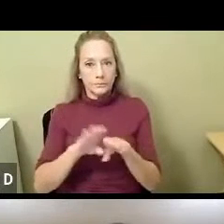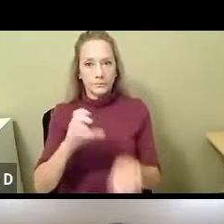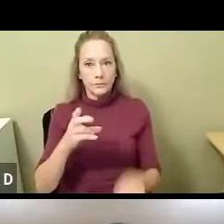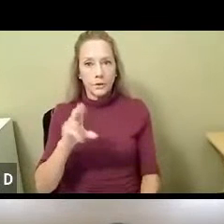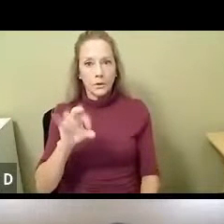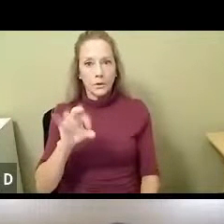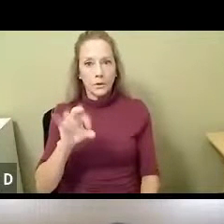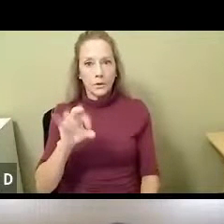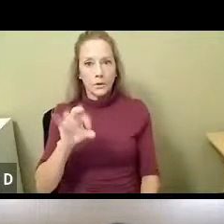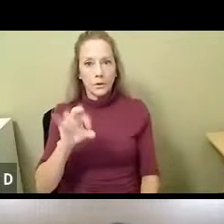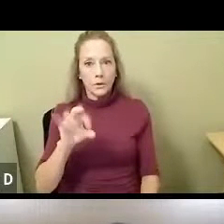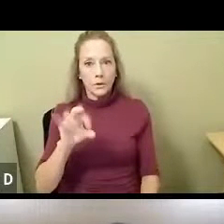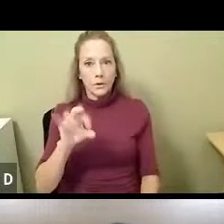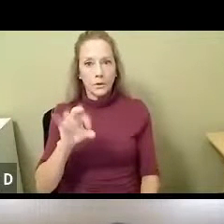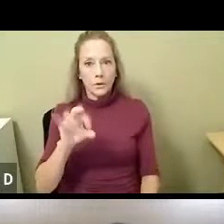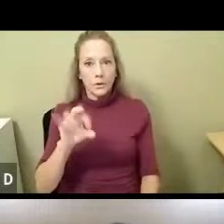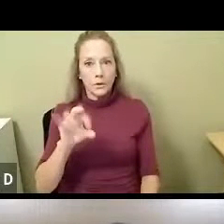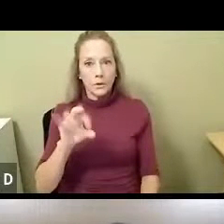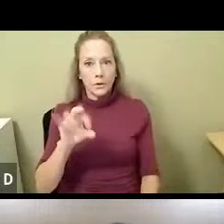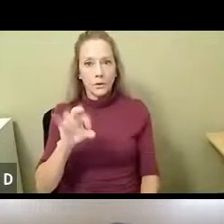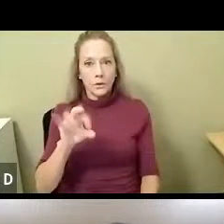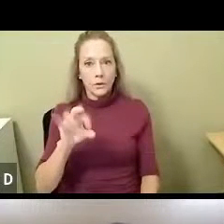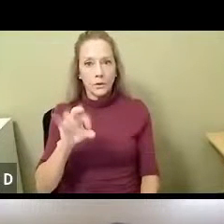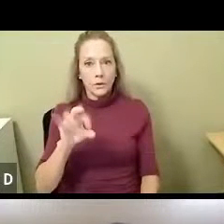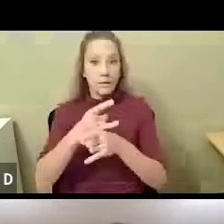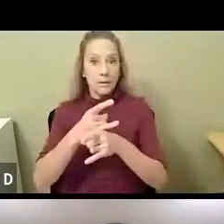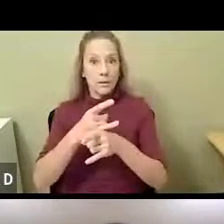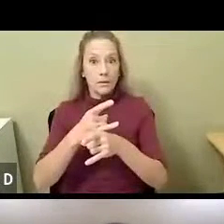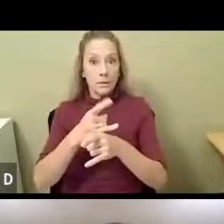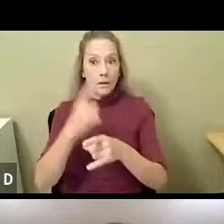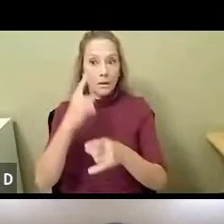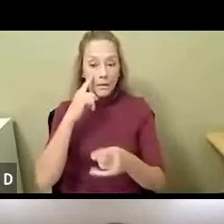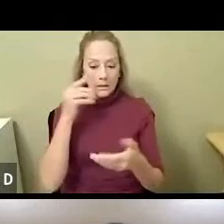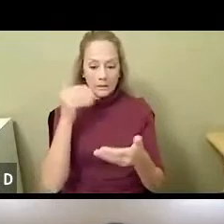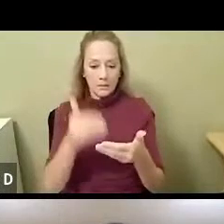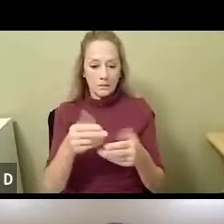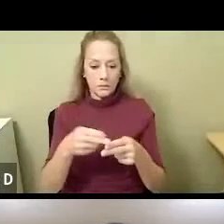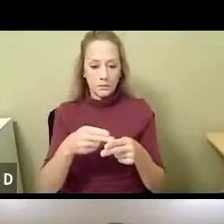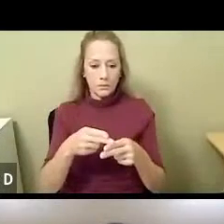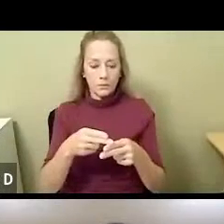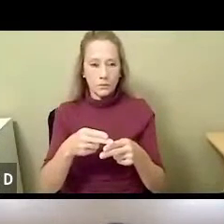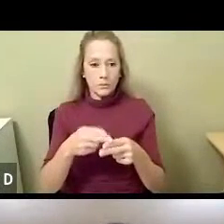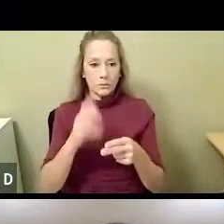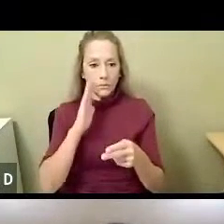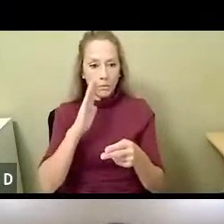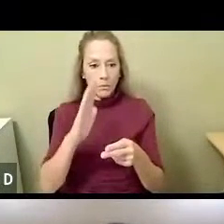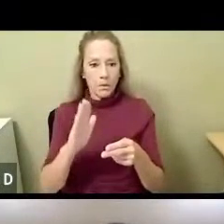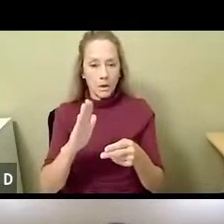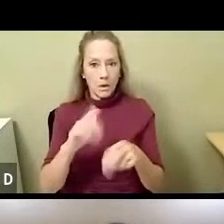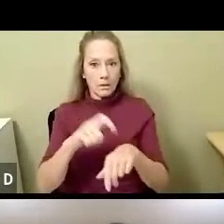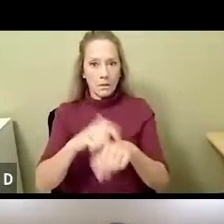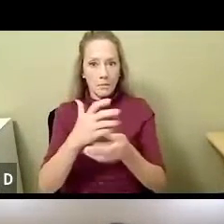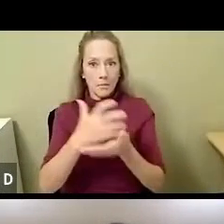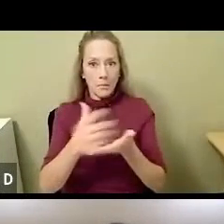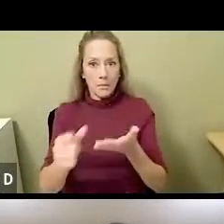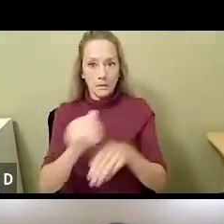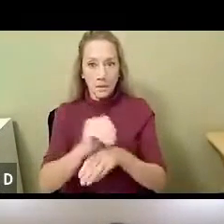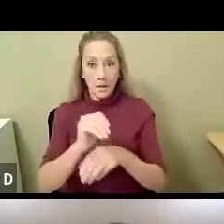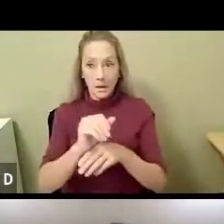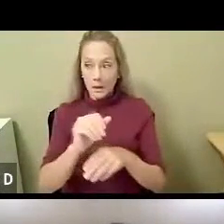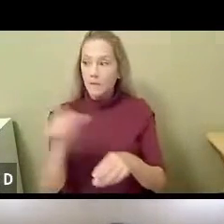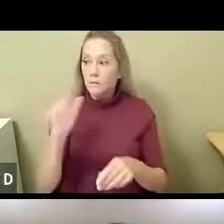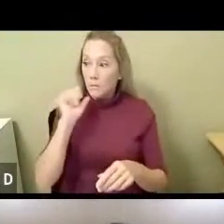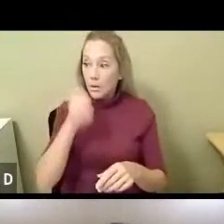serving alcohol, which I believe is due to expire, I believe tonight or tomorrow.